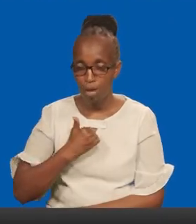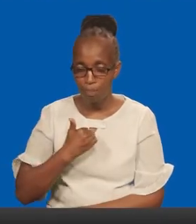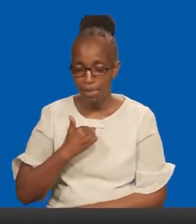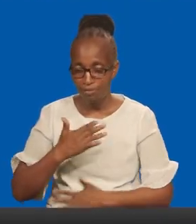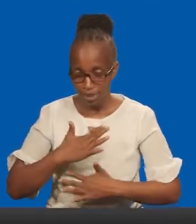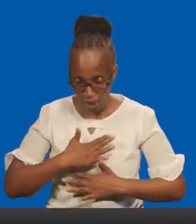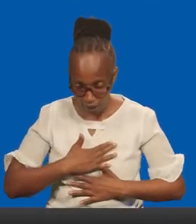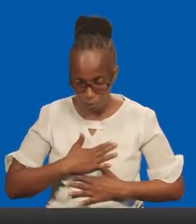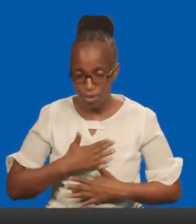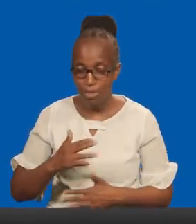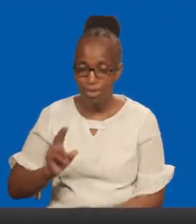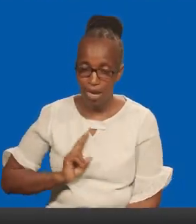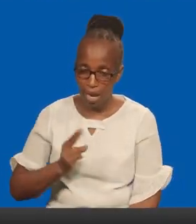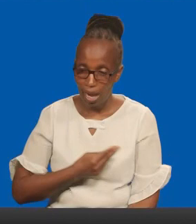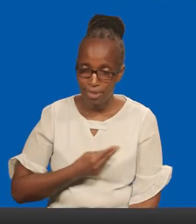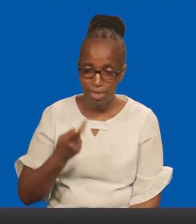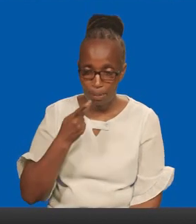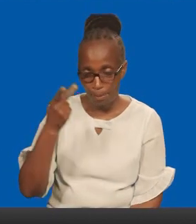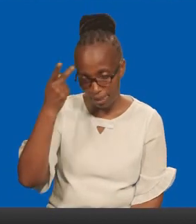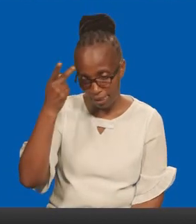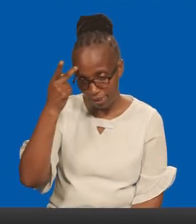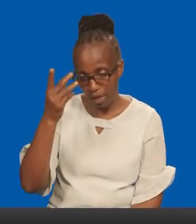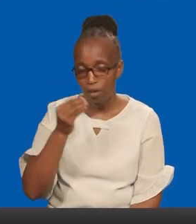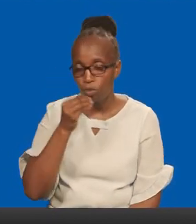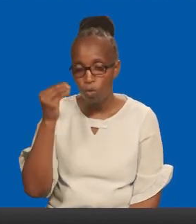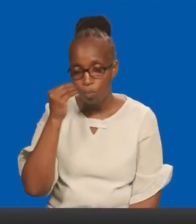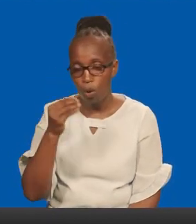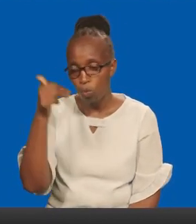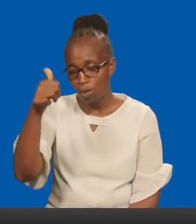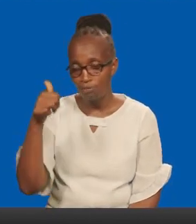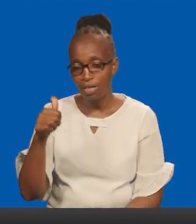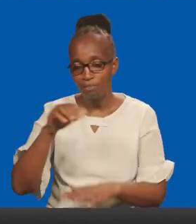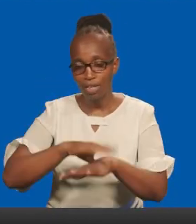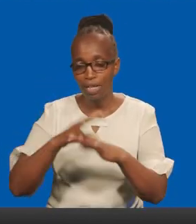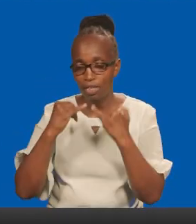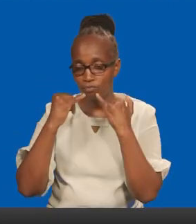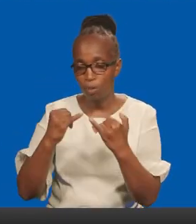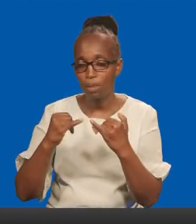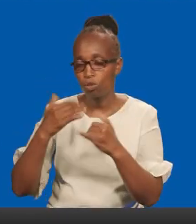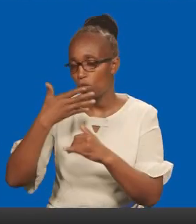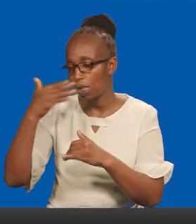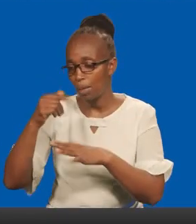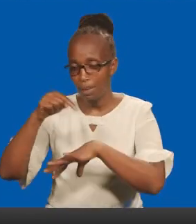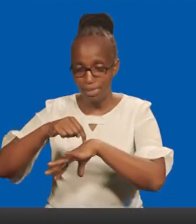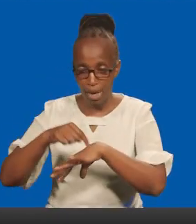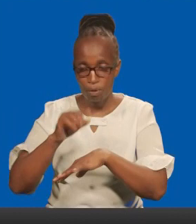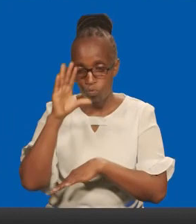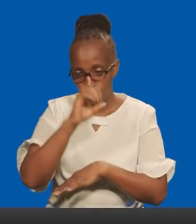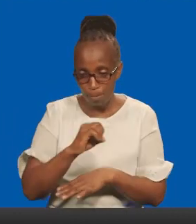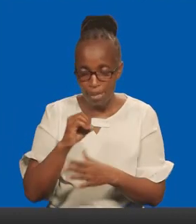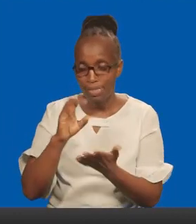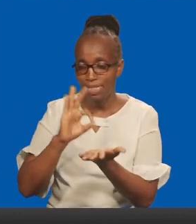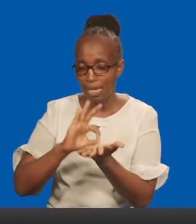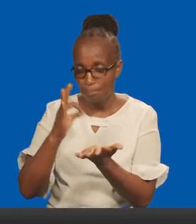Simple request to the concerned offices, as parents there at the local level, we don't get information on time. Maybe